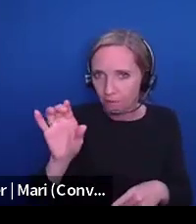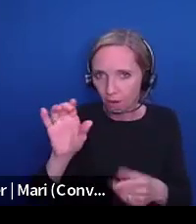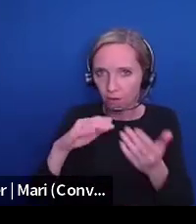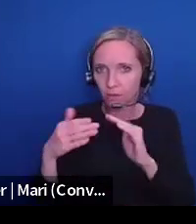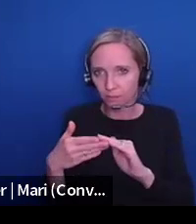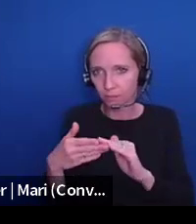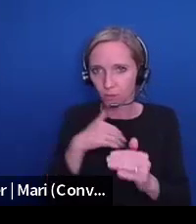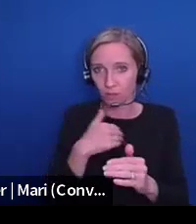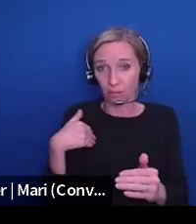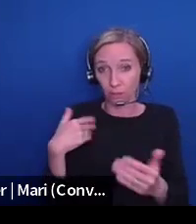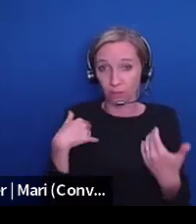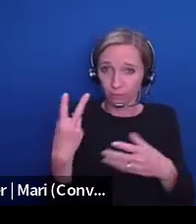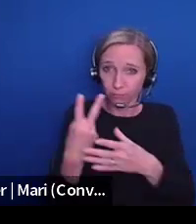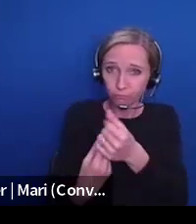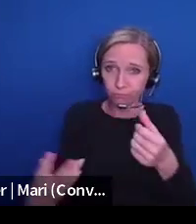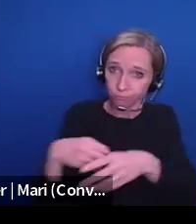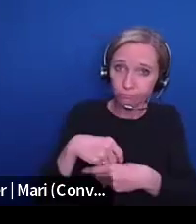having that, I think, is great.